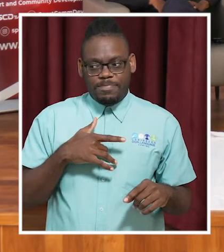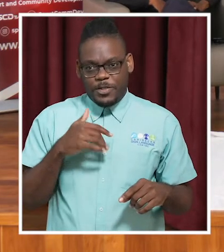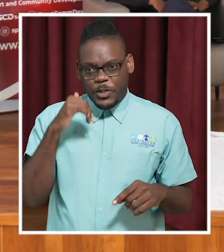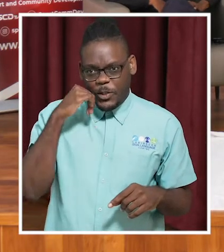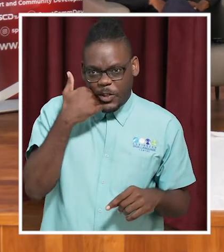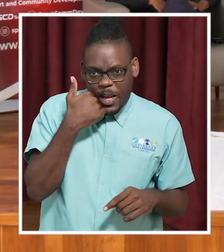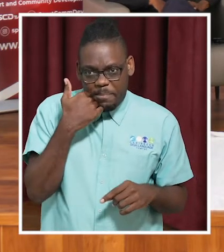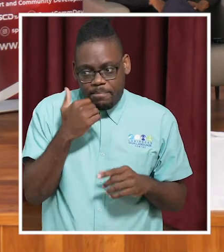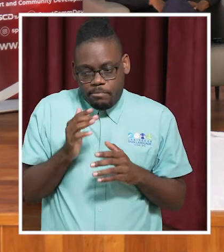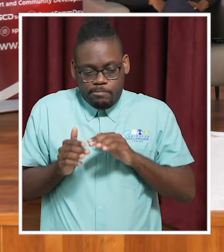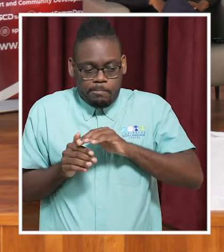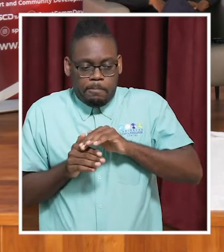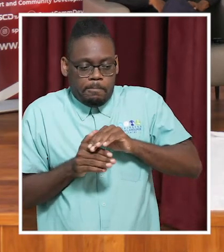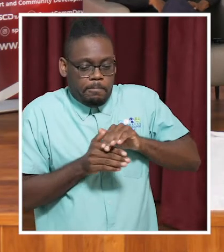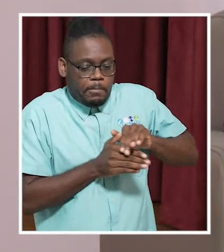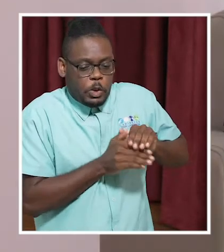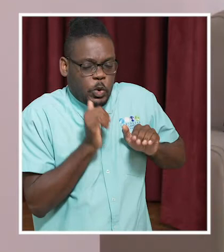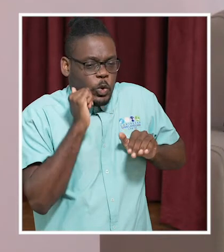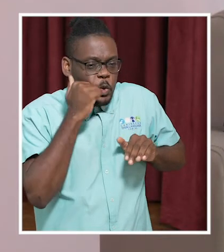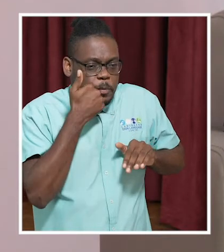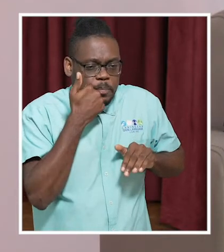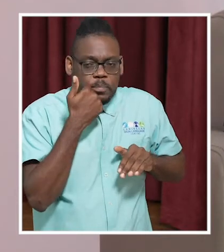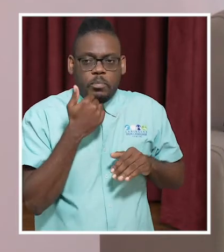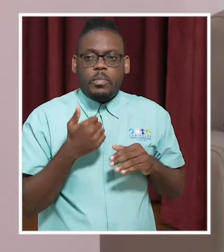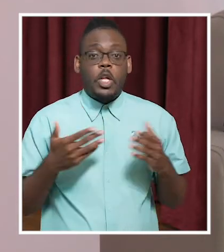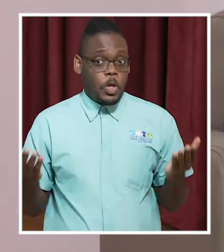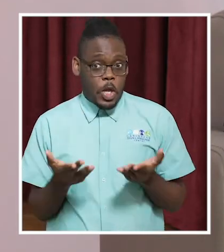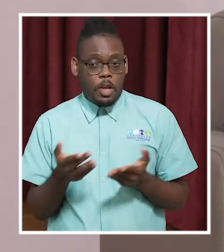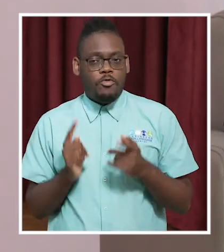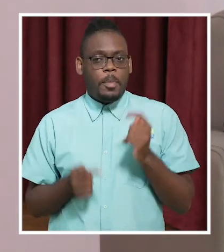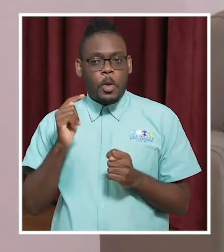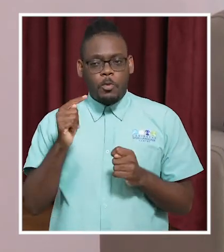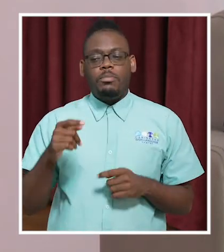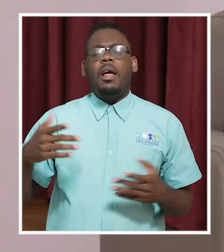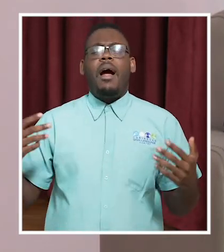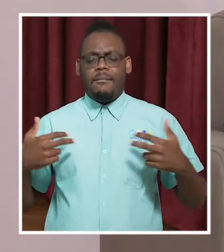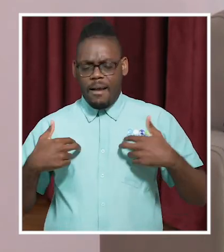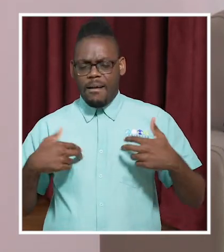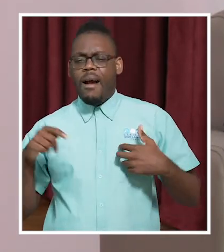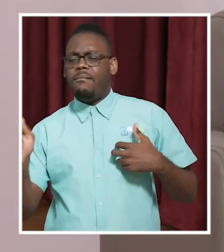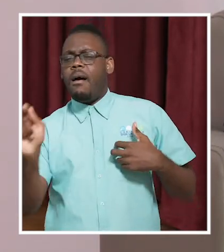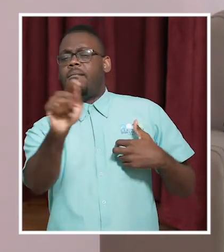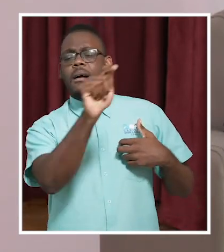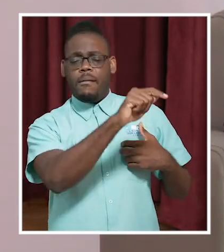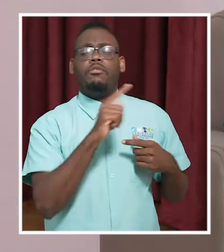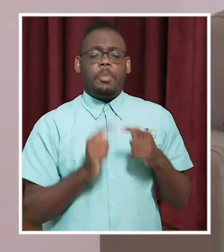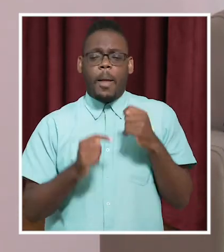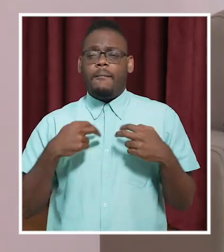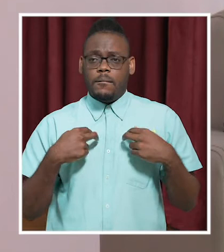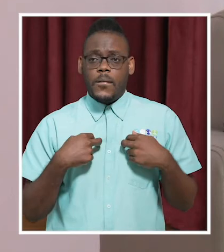public perception? In Trinidad and Tobago, yes, I can say that, because the people who are